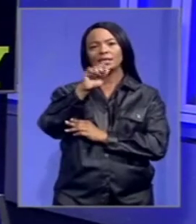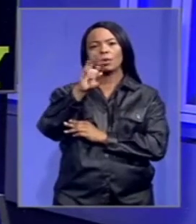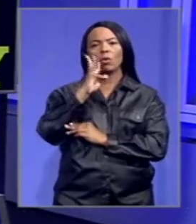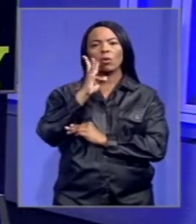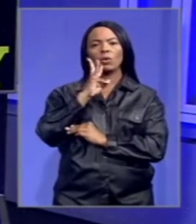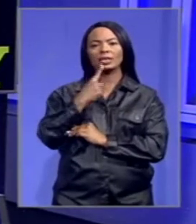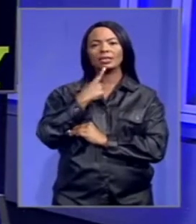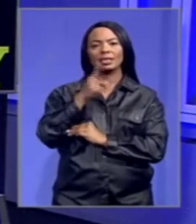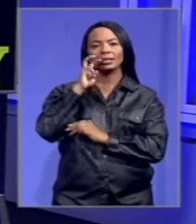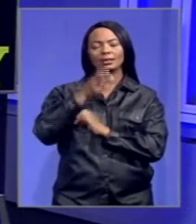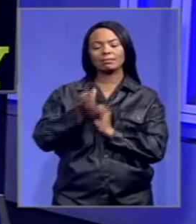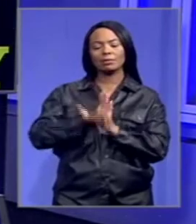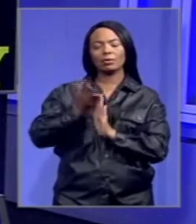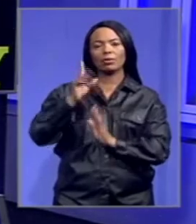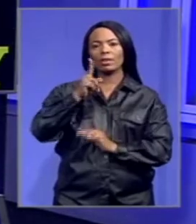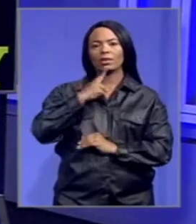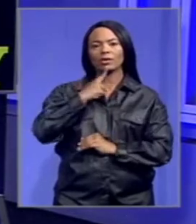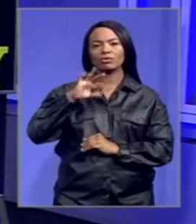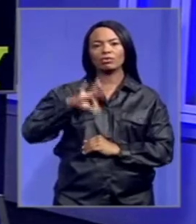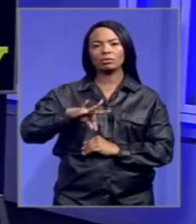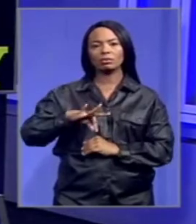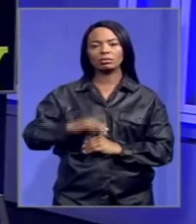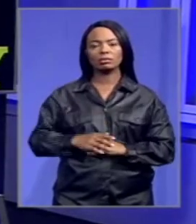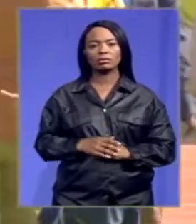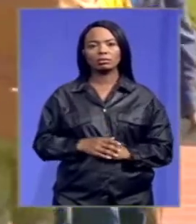ka R1,000.